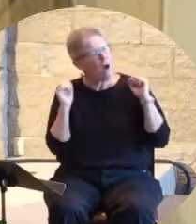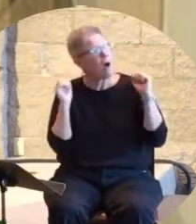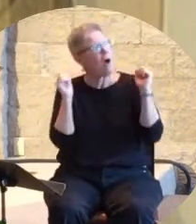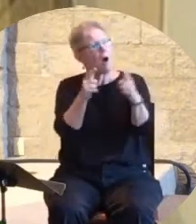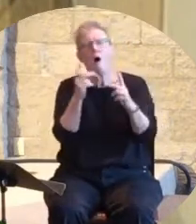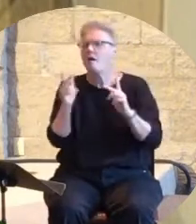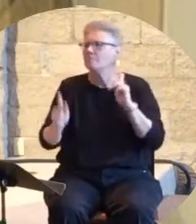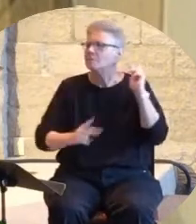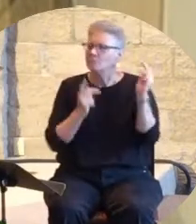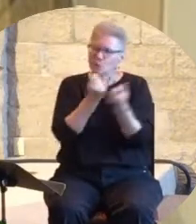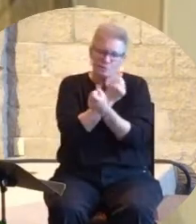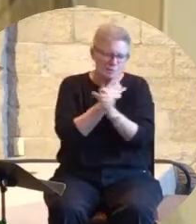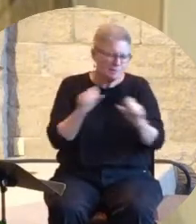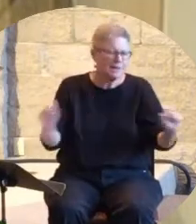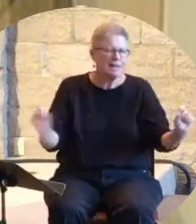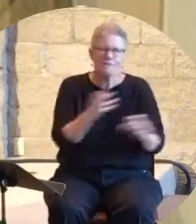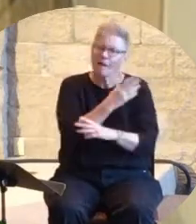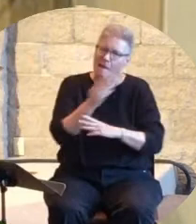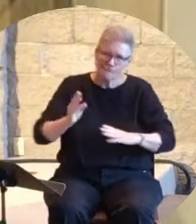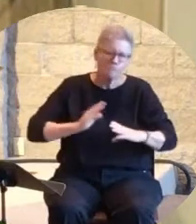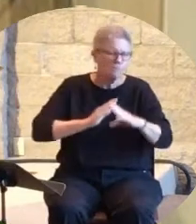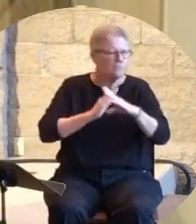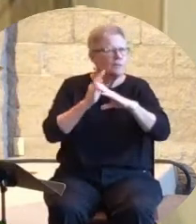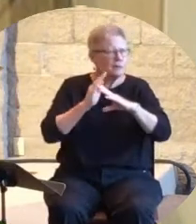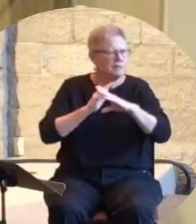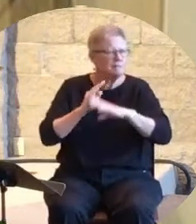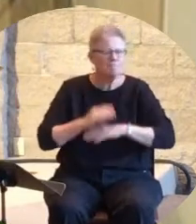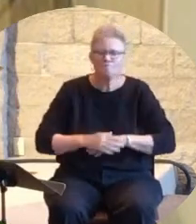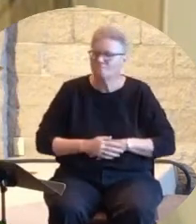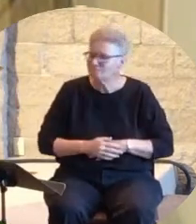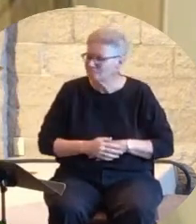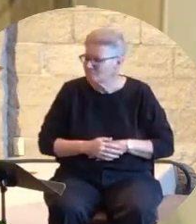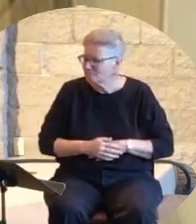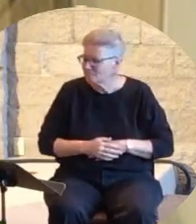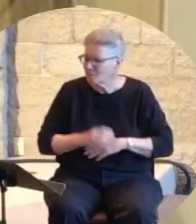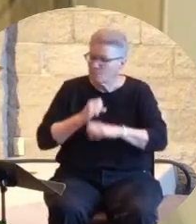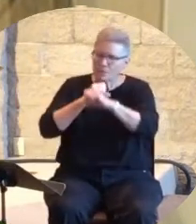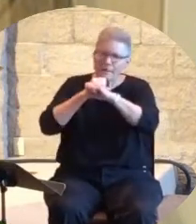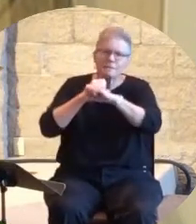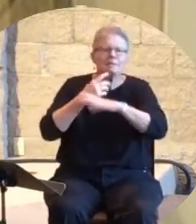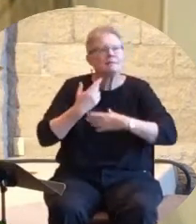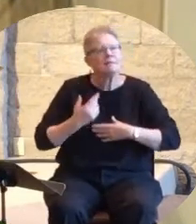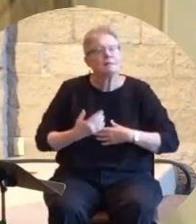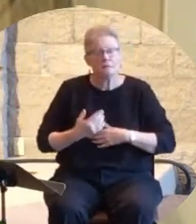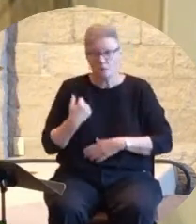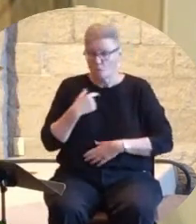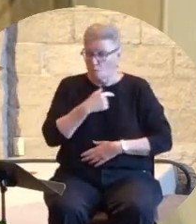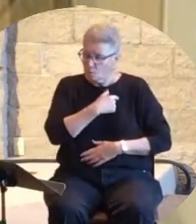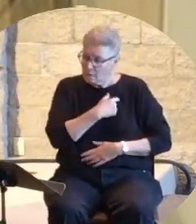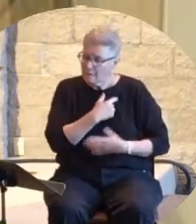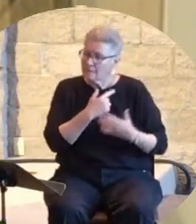We bless all of those who support us in maintaining vibrant, radiant health.